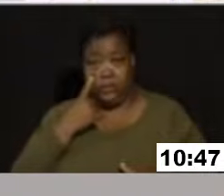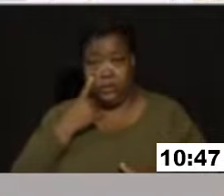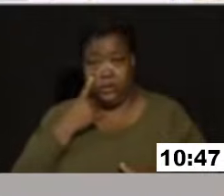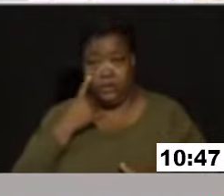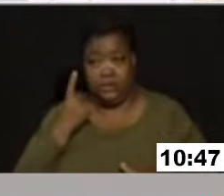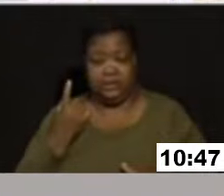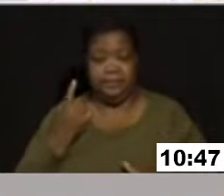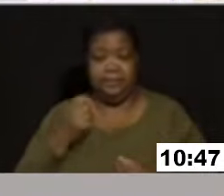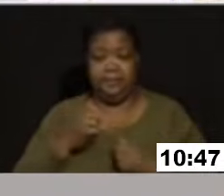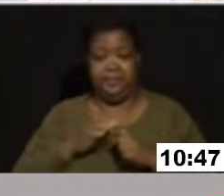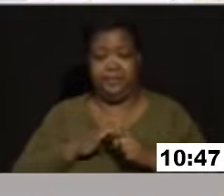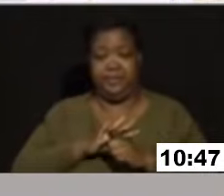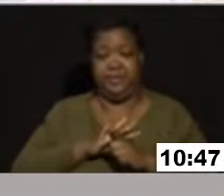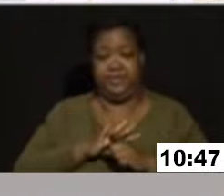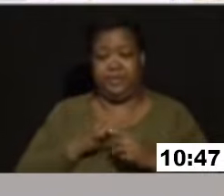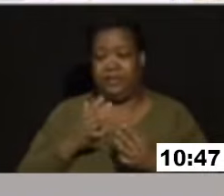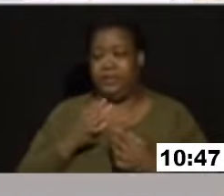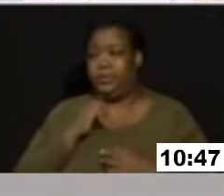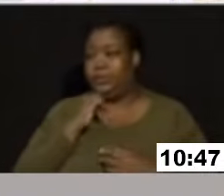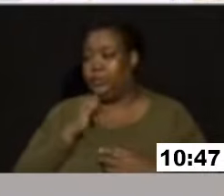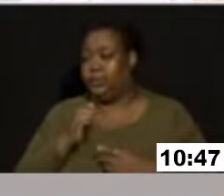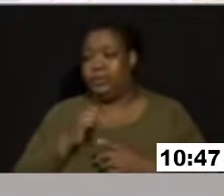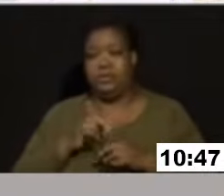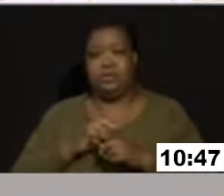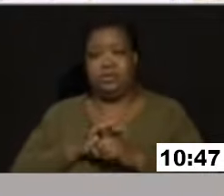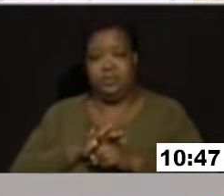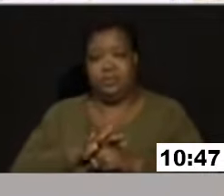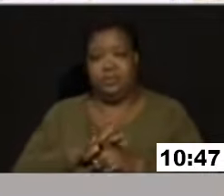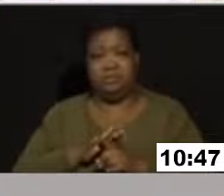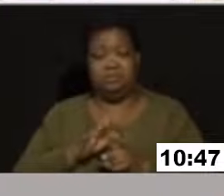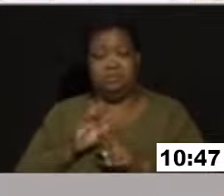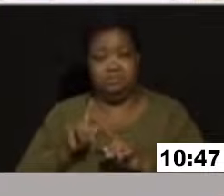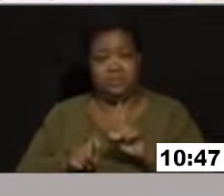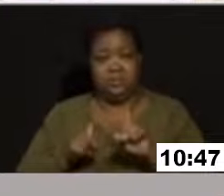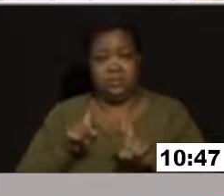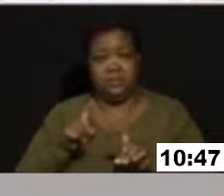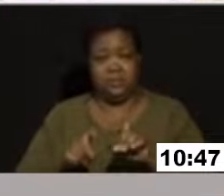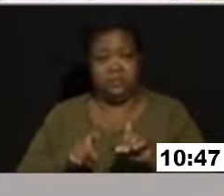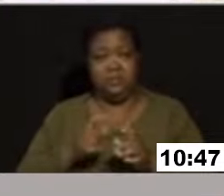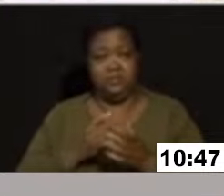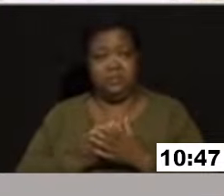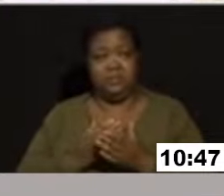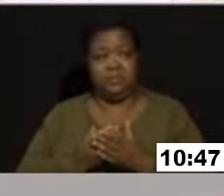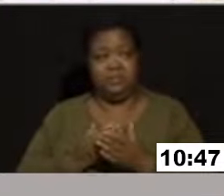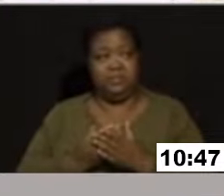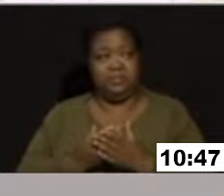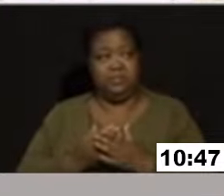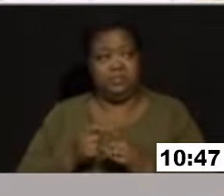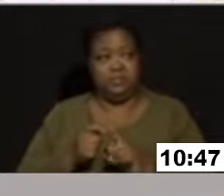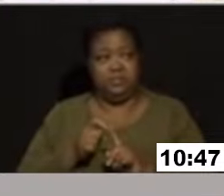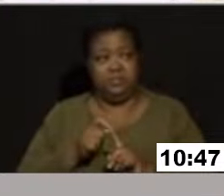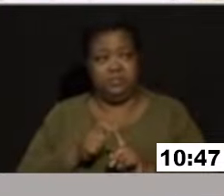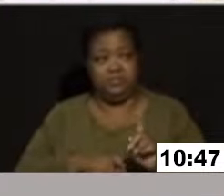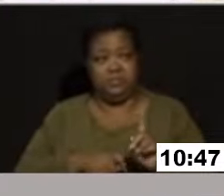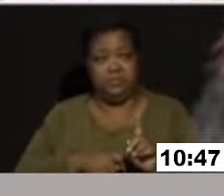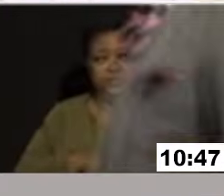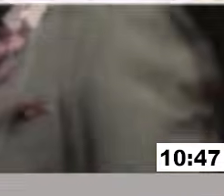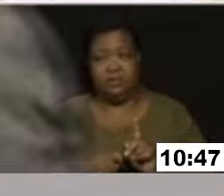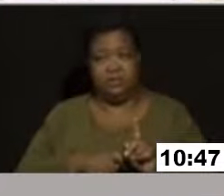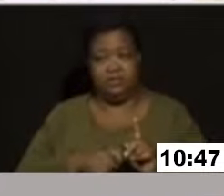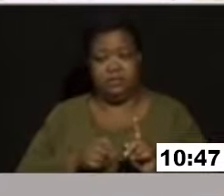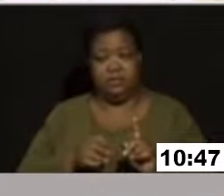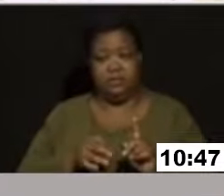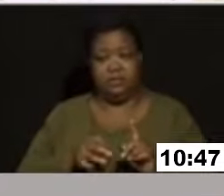whether implicated or not, may be cross-examined by a person only if the